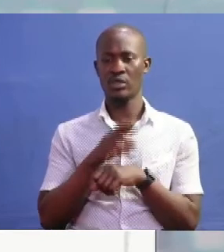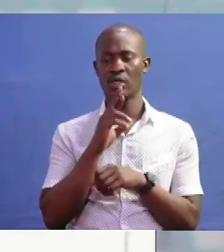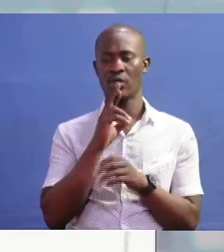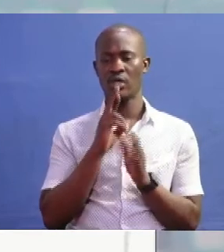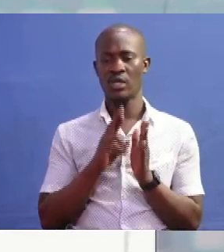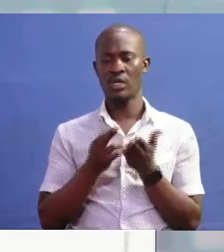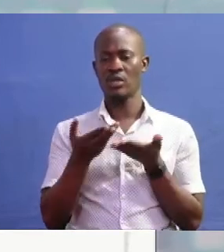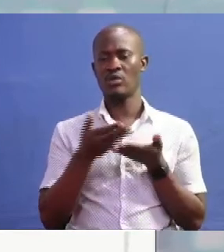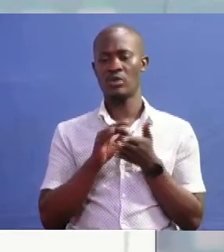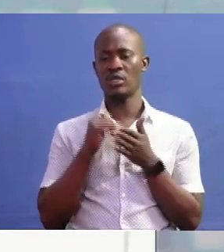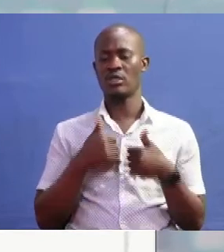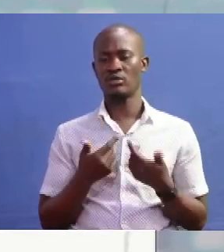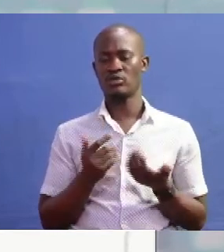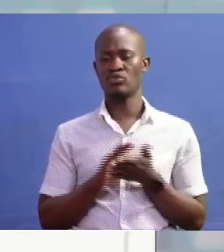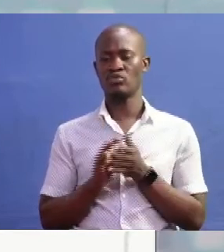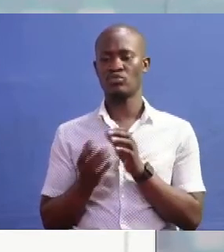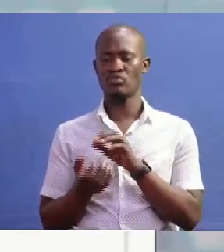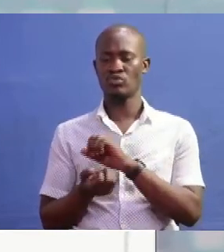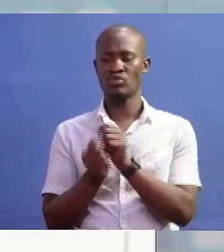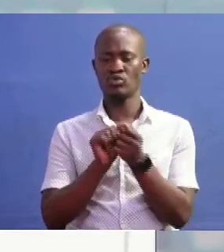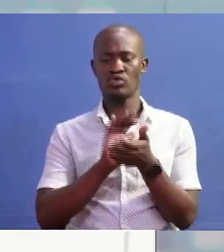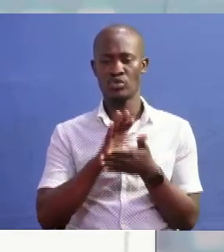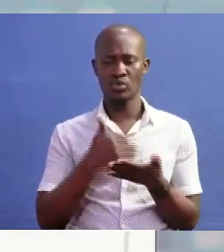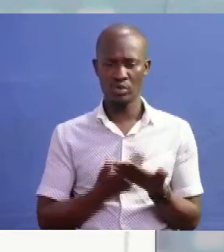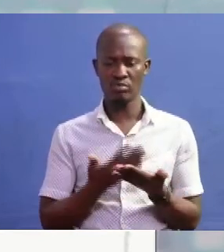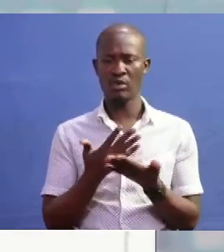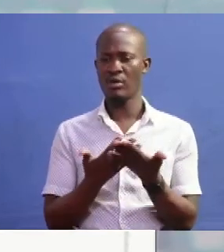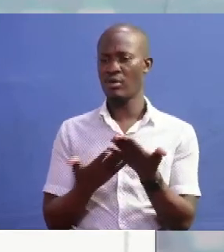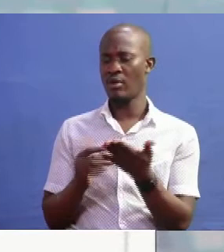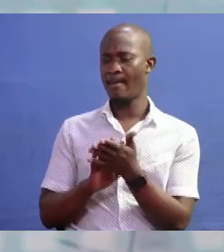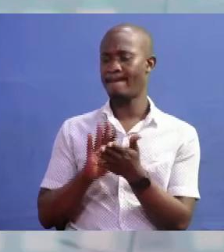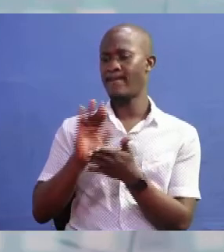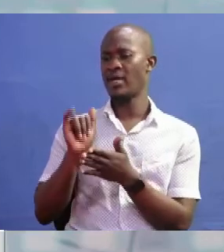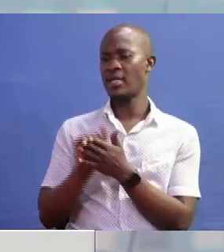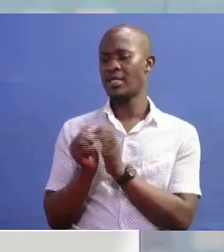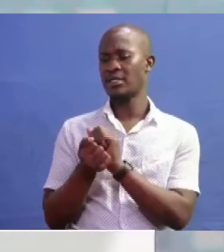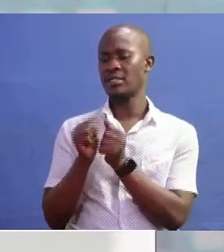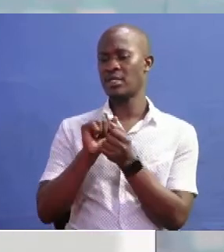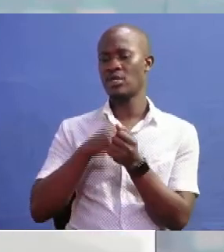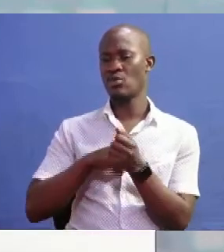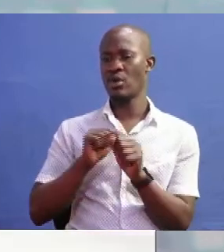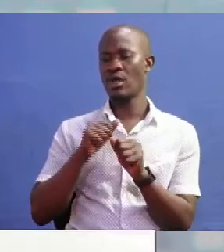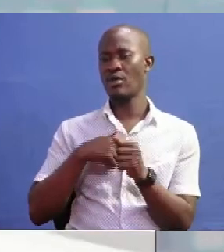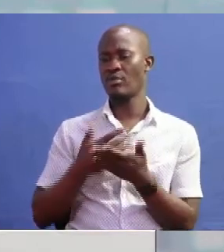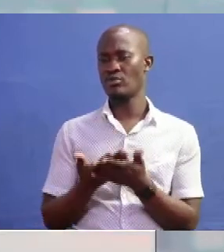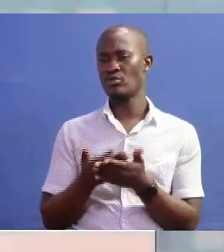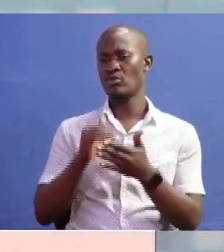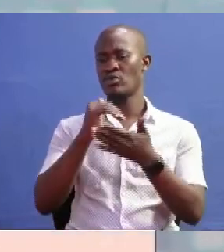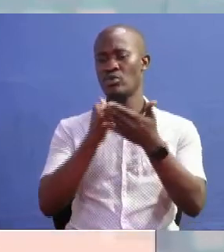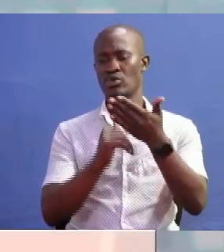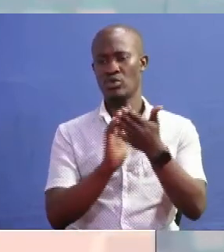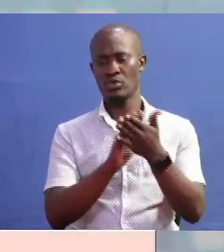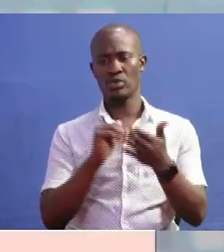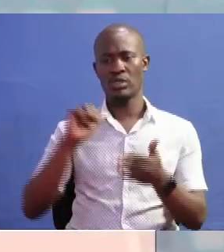average market is definitely to diversify your portfolio. By diversifying your portfolio, you are able to reduce the risks.